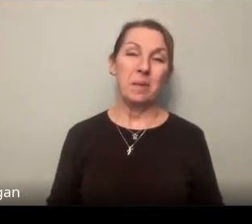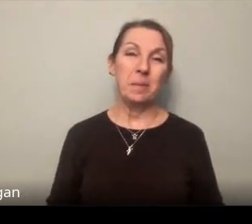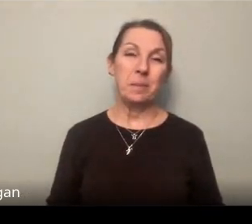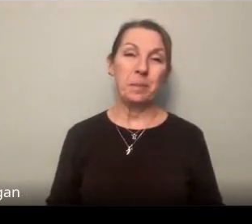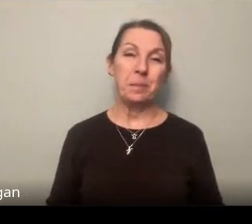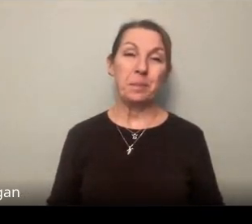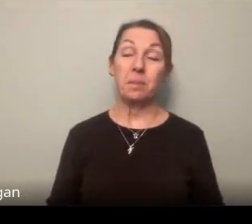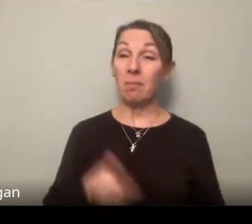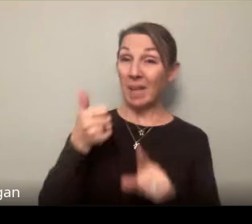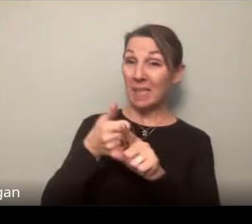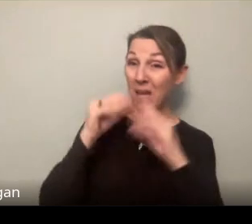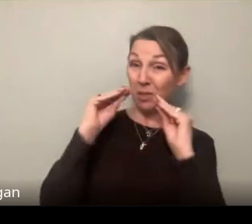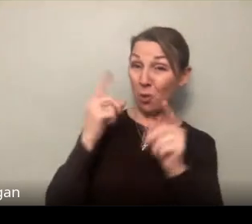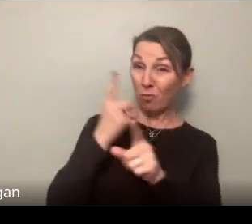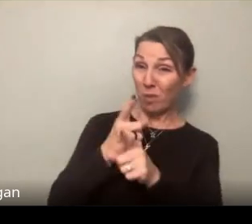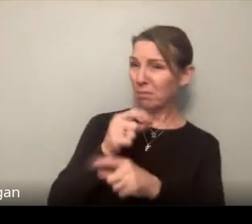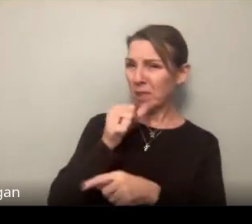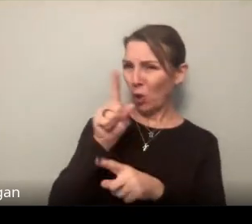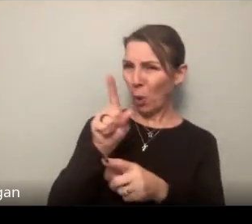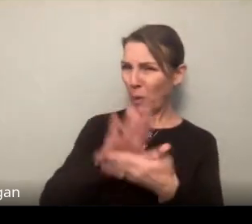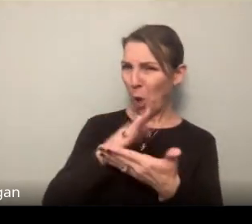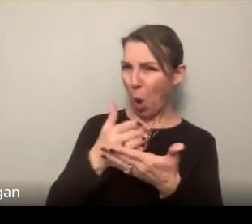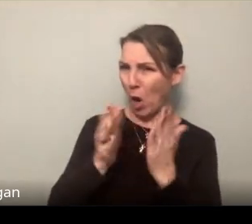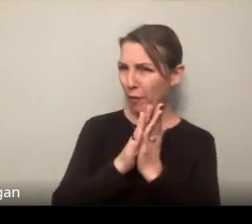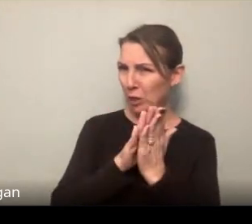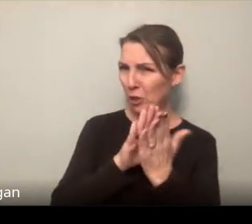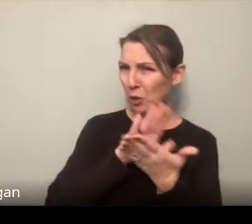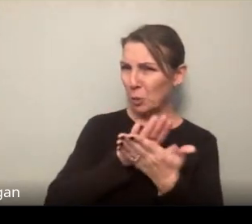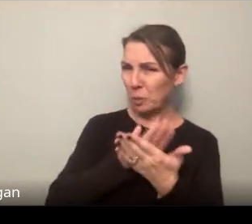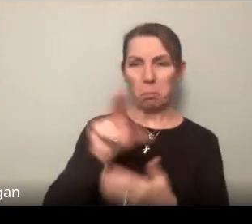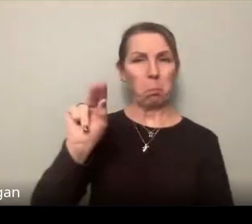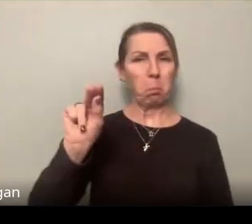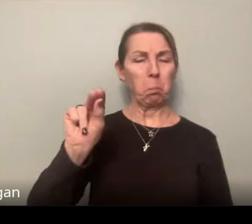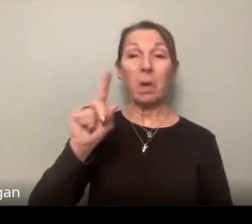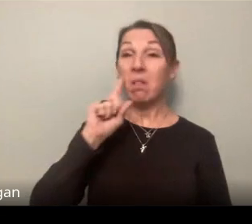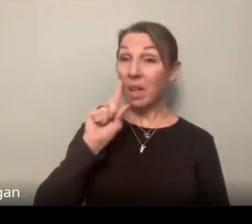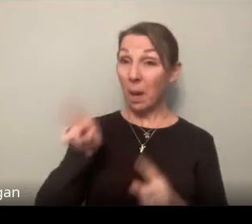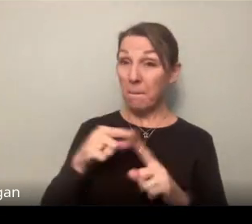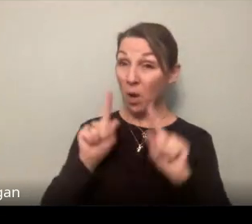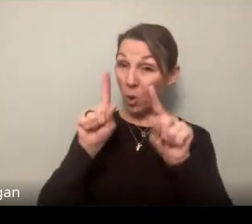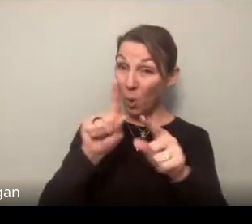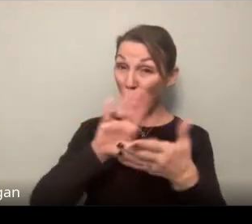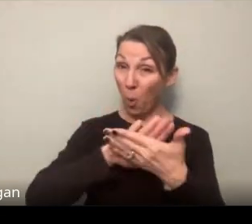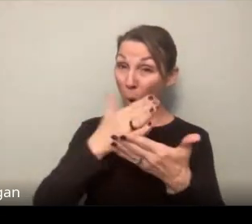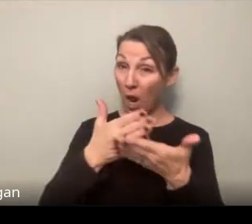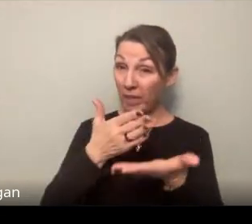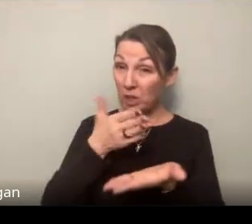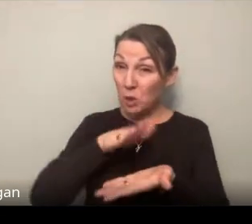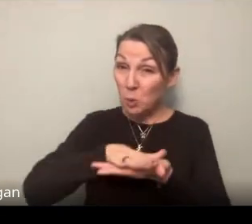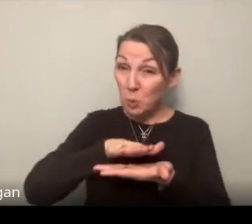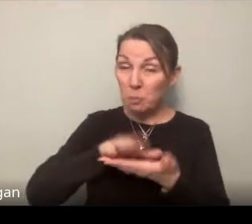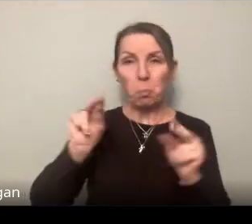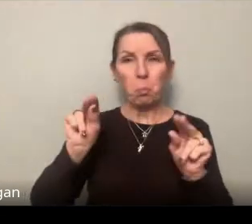And you're I'm just self-taught, smelling right? it. You didn't go to culinary school. I didn't go to culinary school. Did you ever think about culinary school? No,